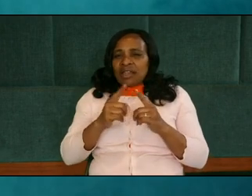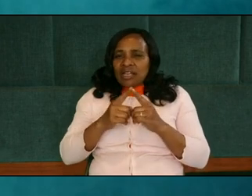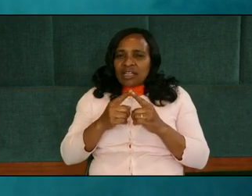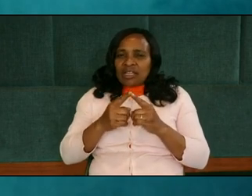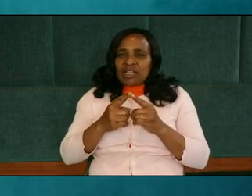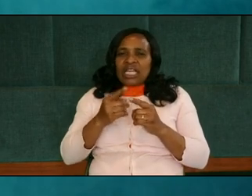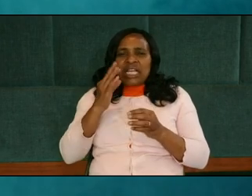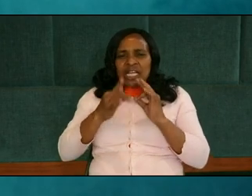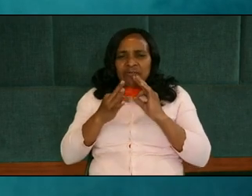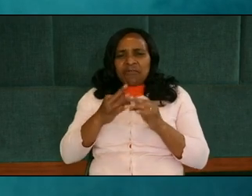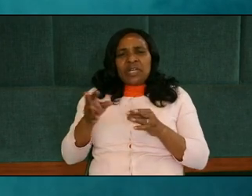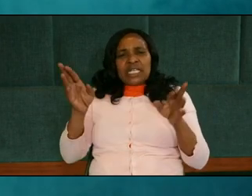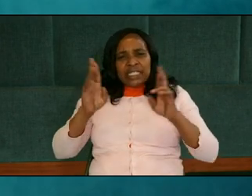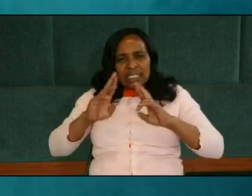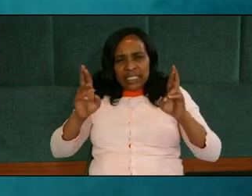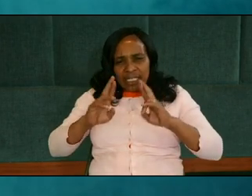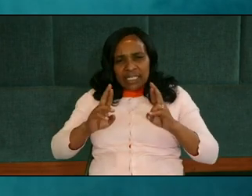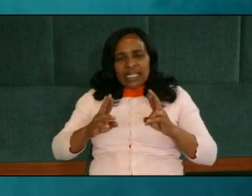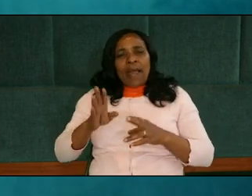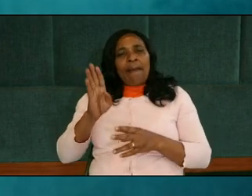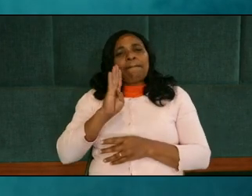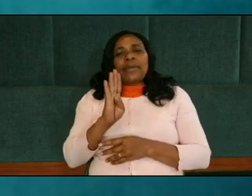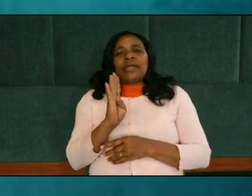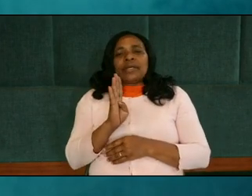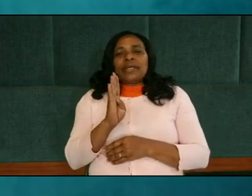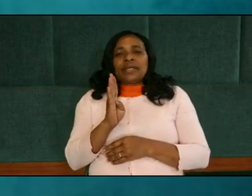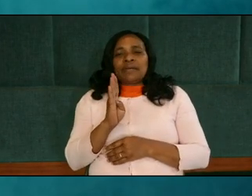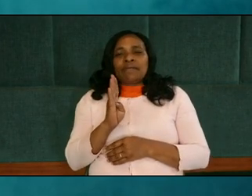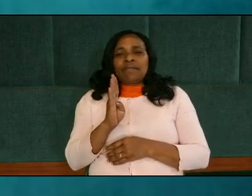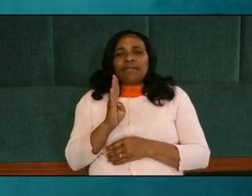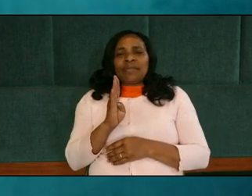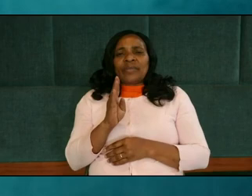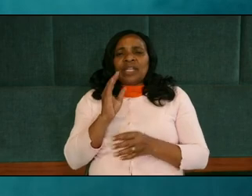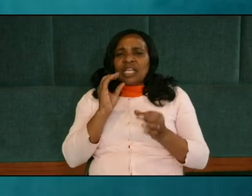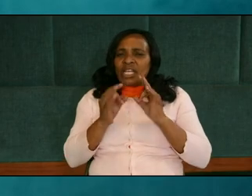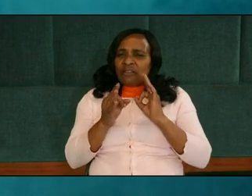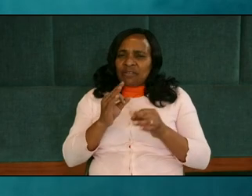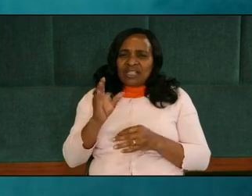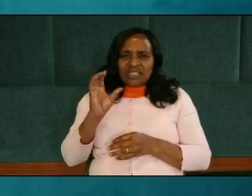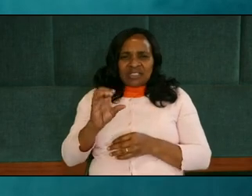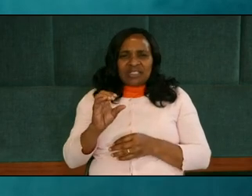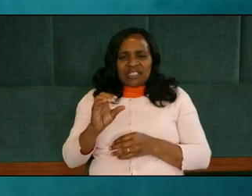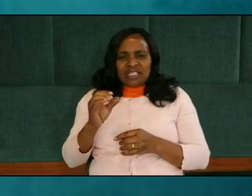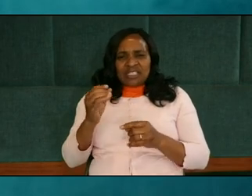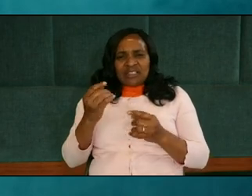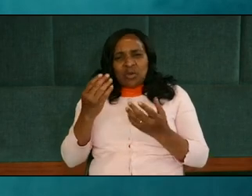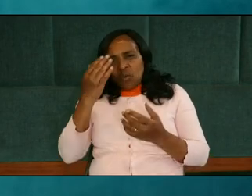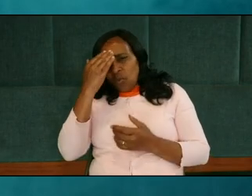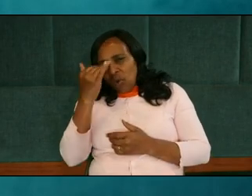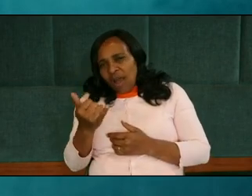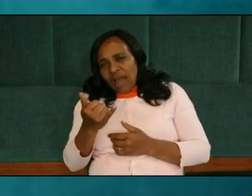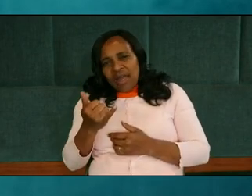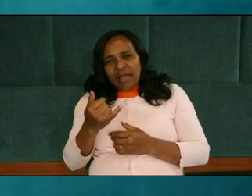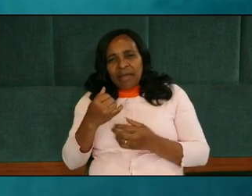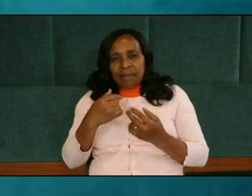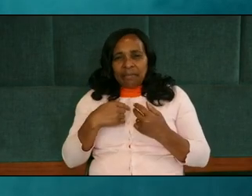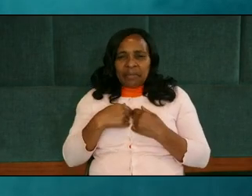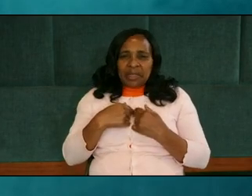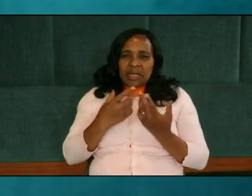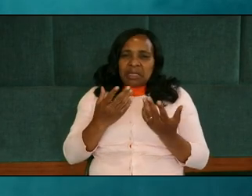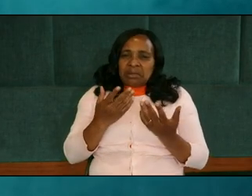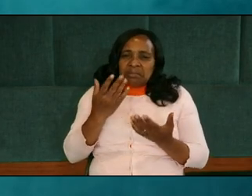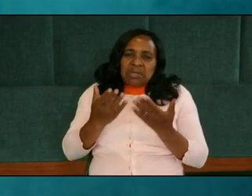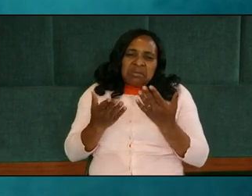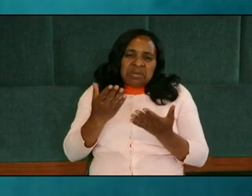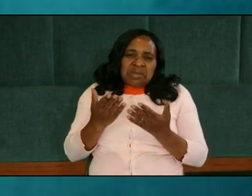maybe a B, but if they see a different reason as to why I'd just be sitting there, they'd probably give